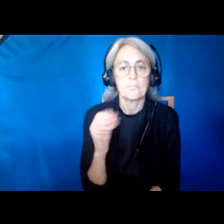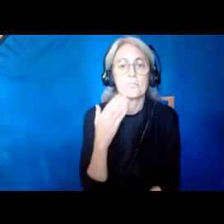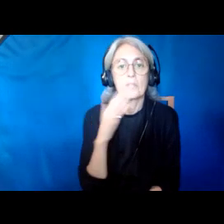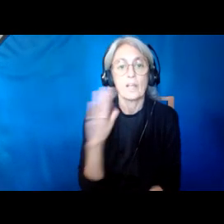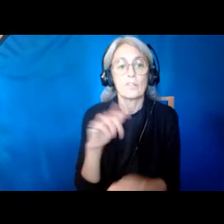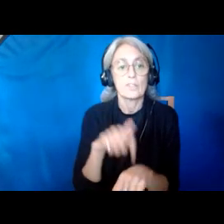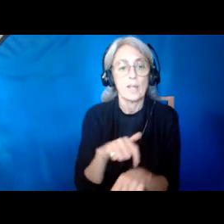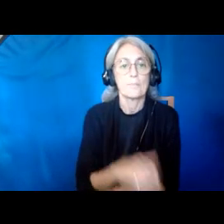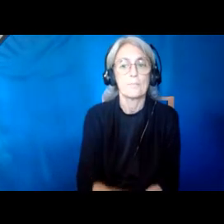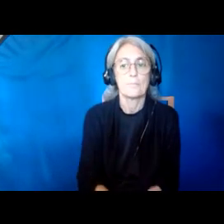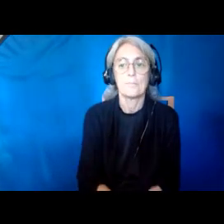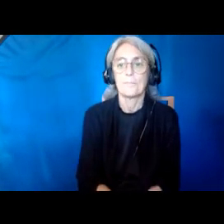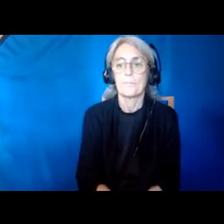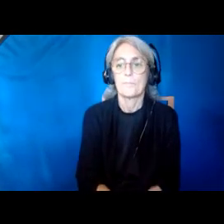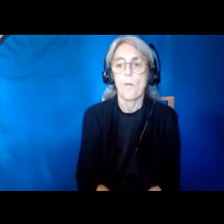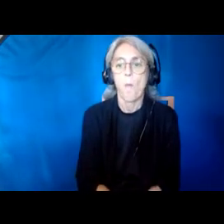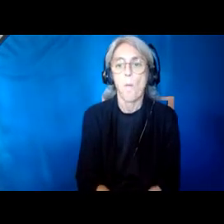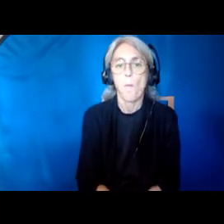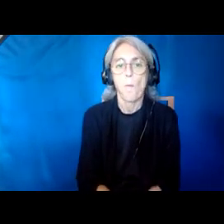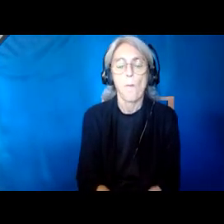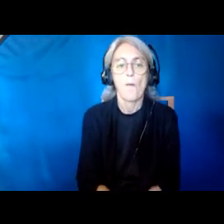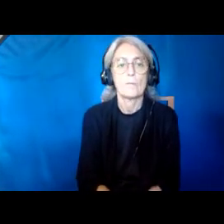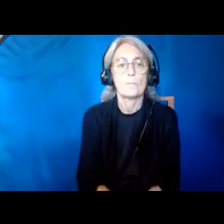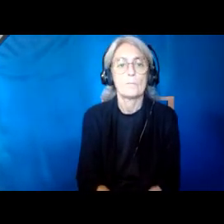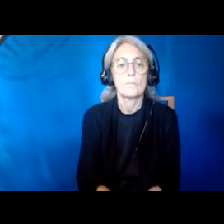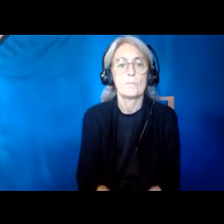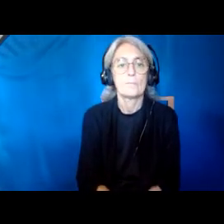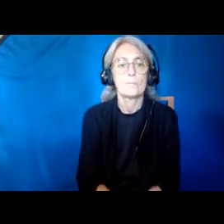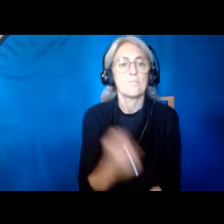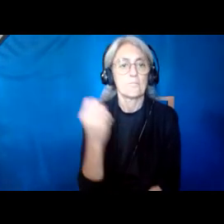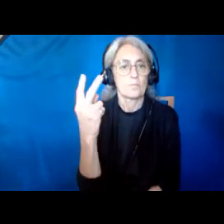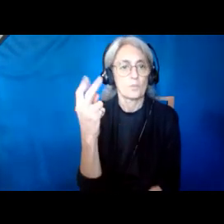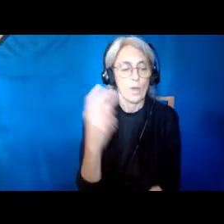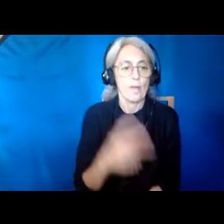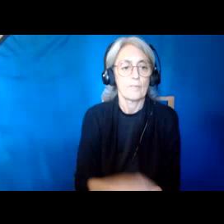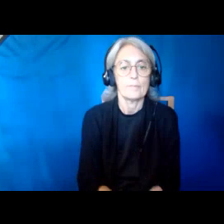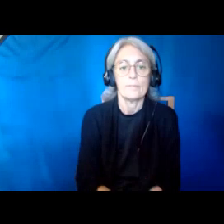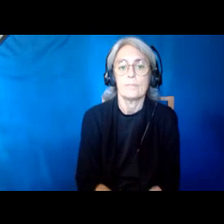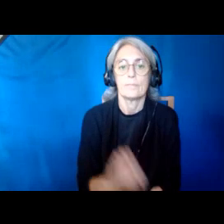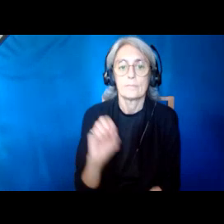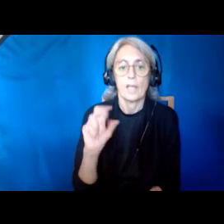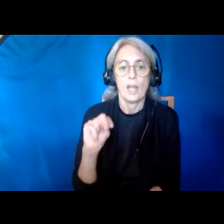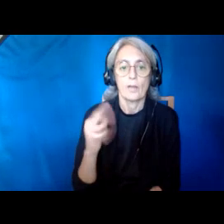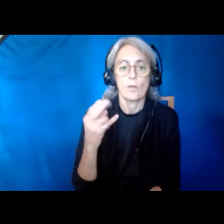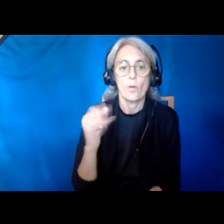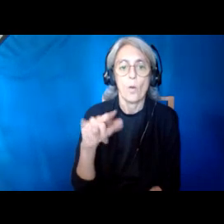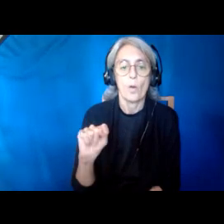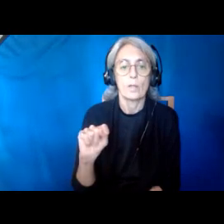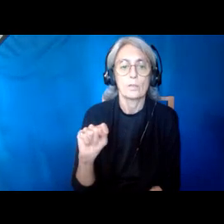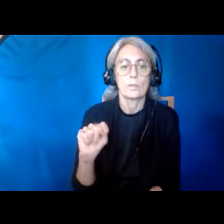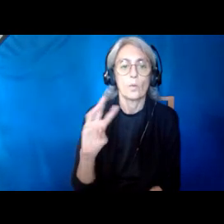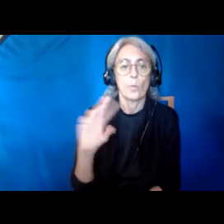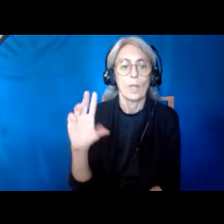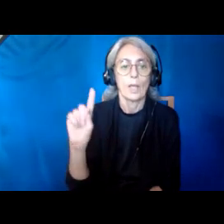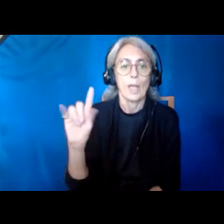you. Next up is item 12, Aaron Hoyt, Rural Counties Task Force